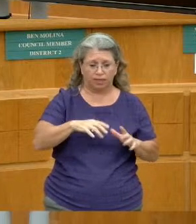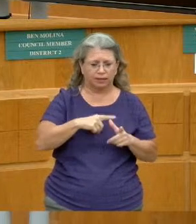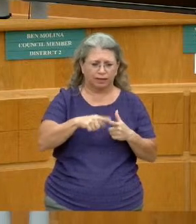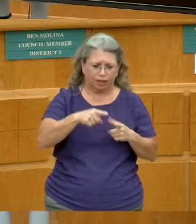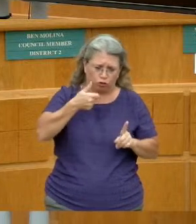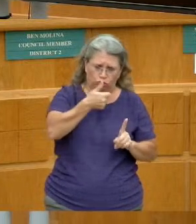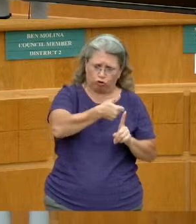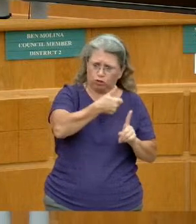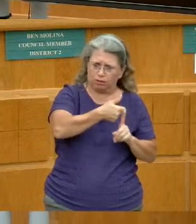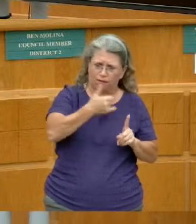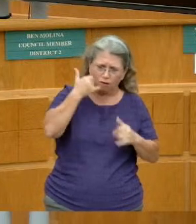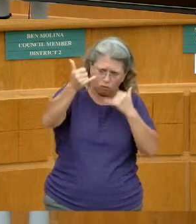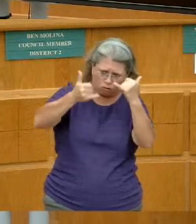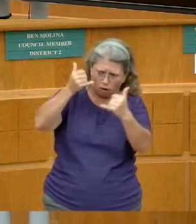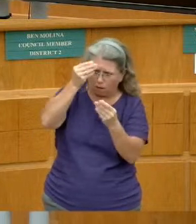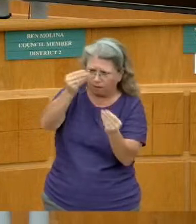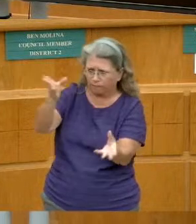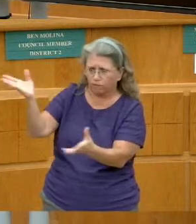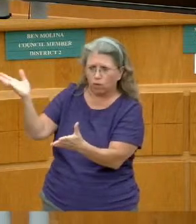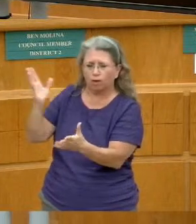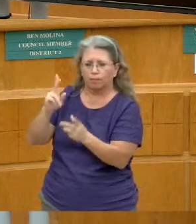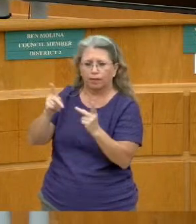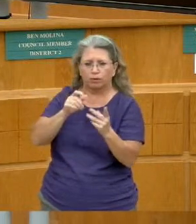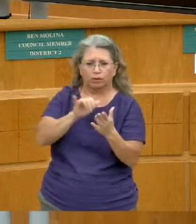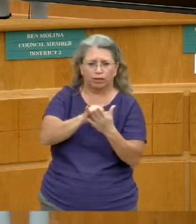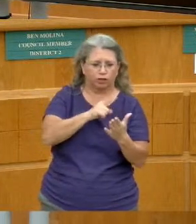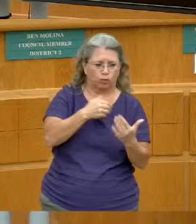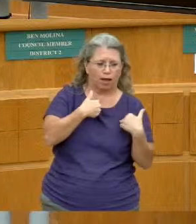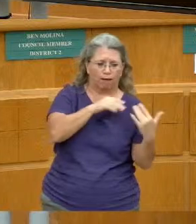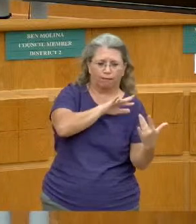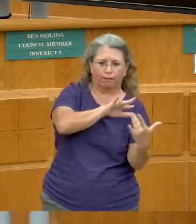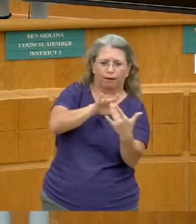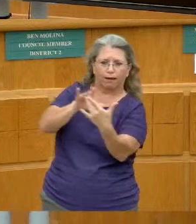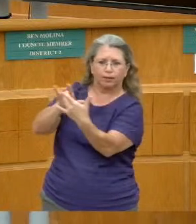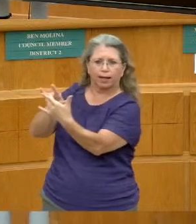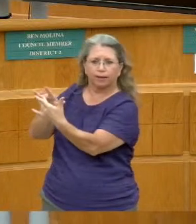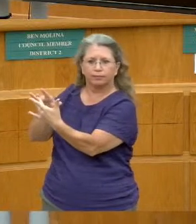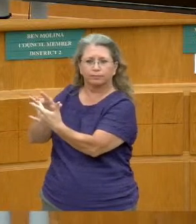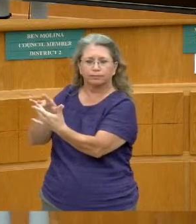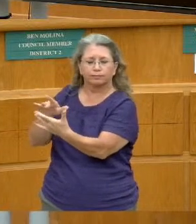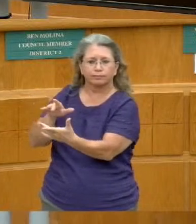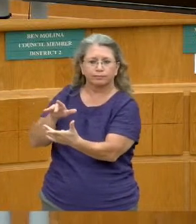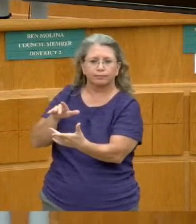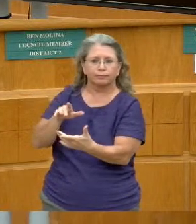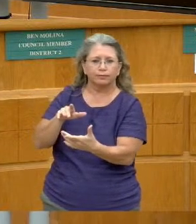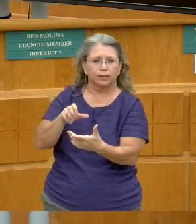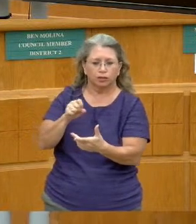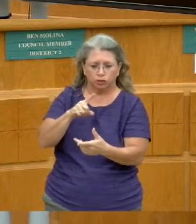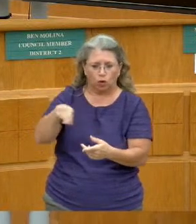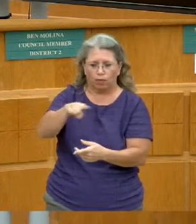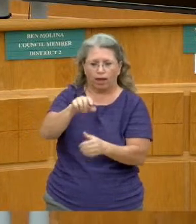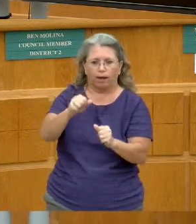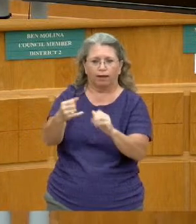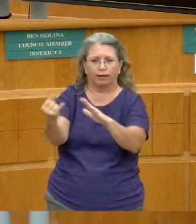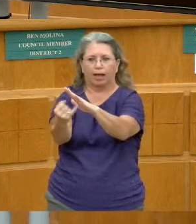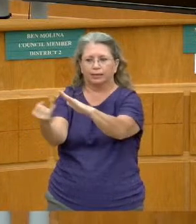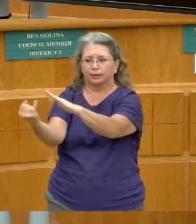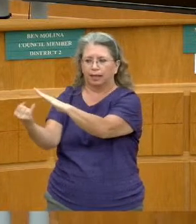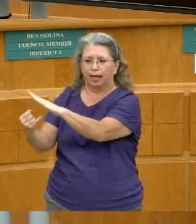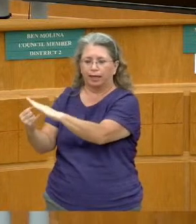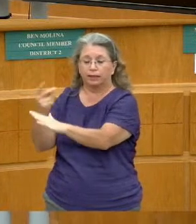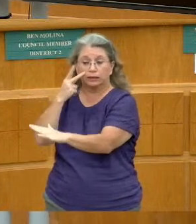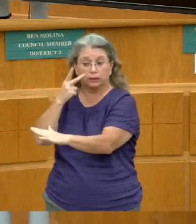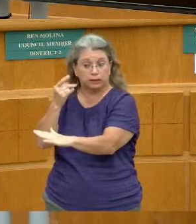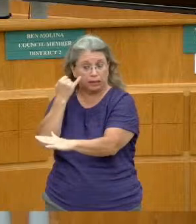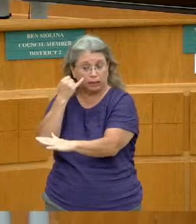if they were in direct contact with you and you weren't protected to isolate and to see if they need to be